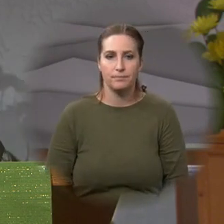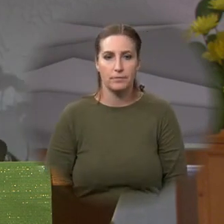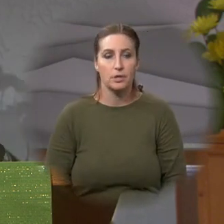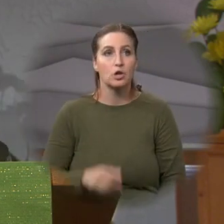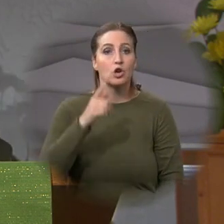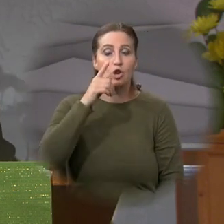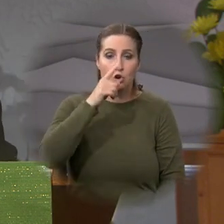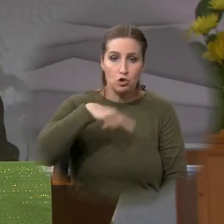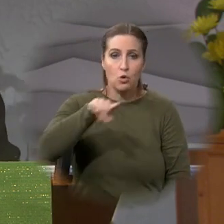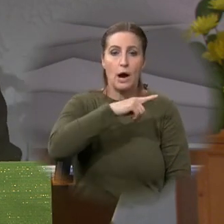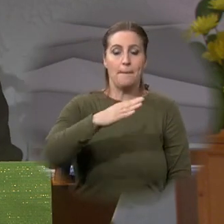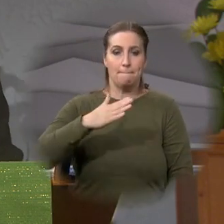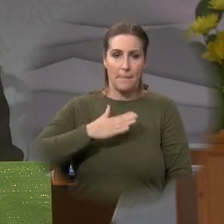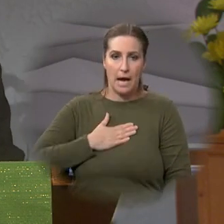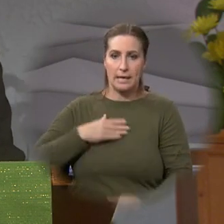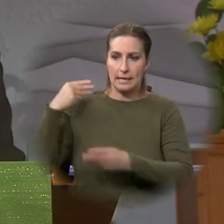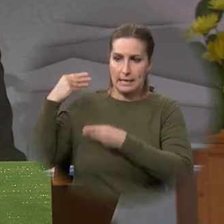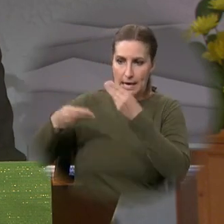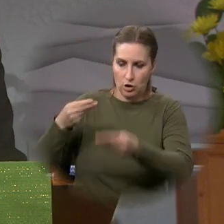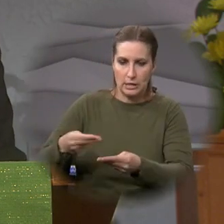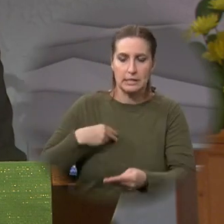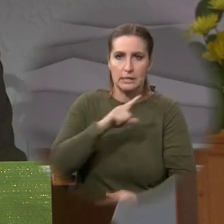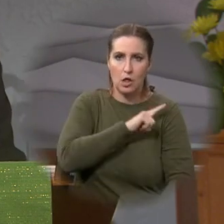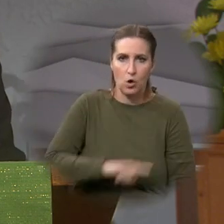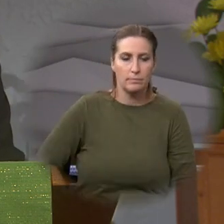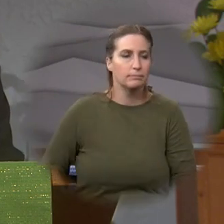my inheritance, O Lord.